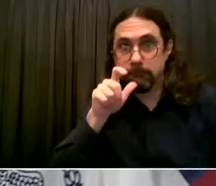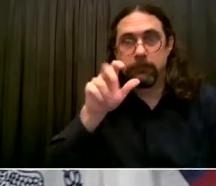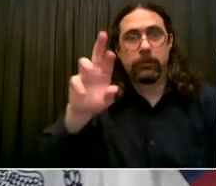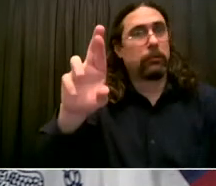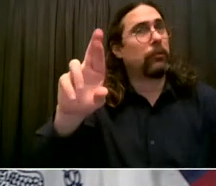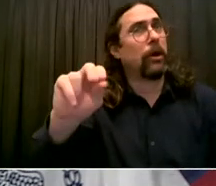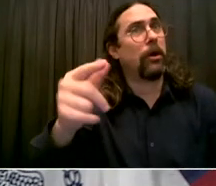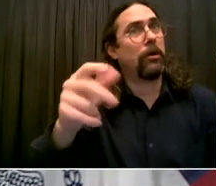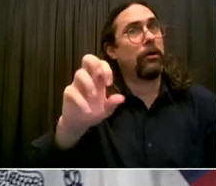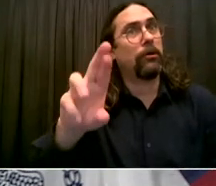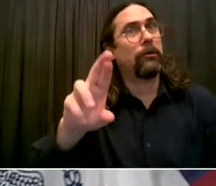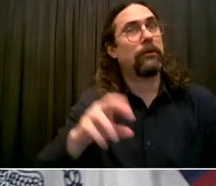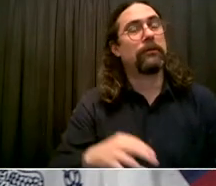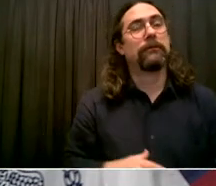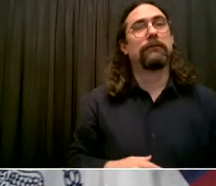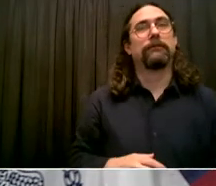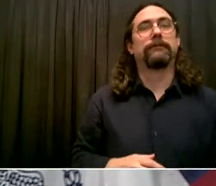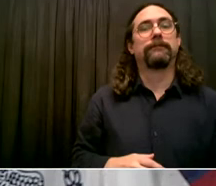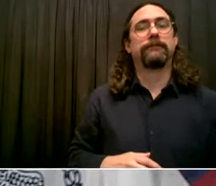Roger, can you hear us?